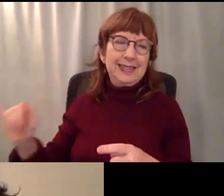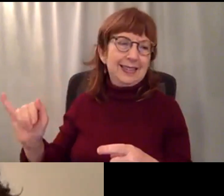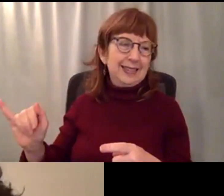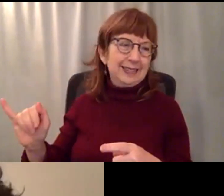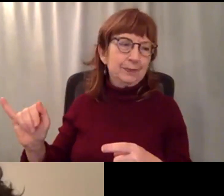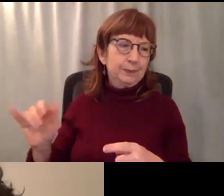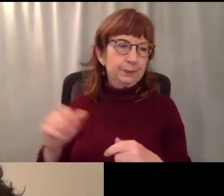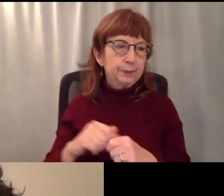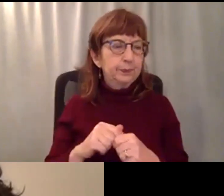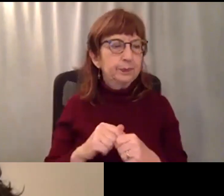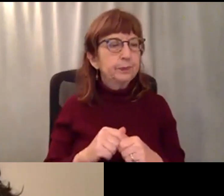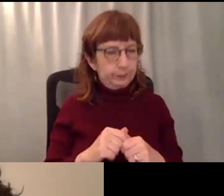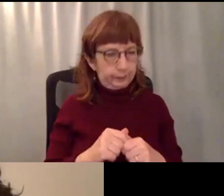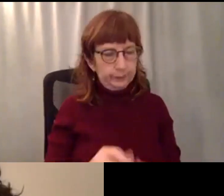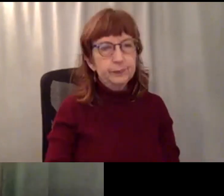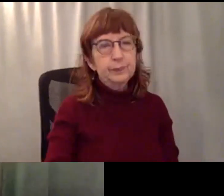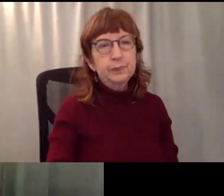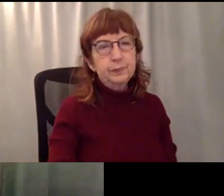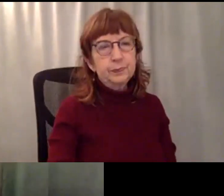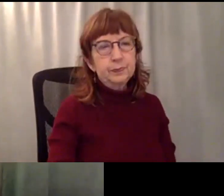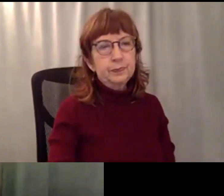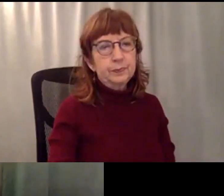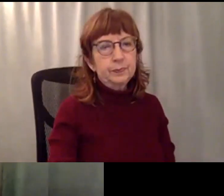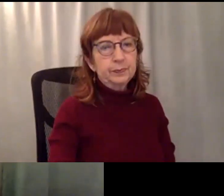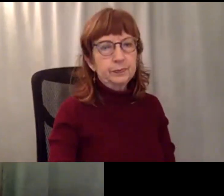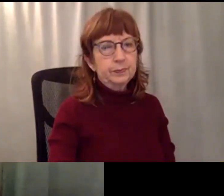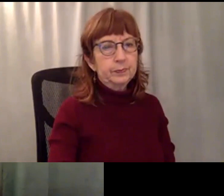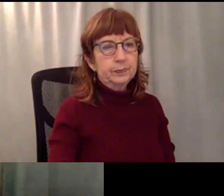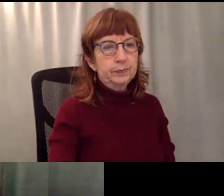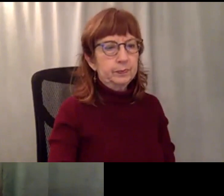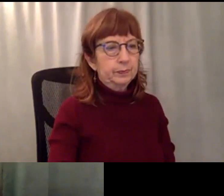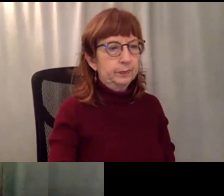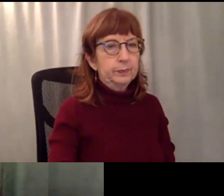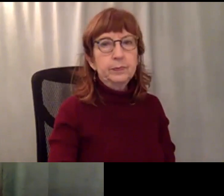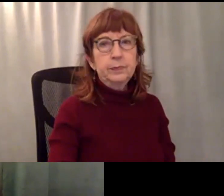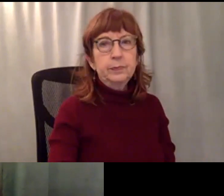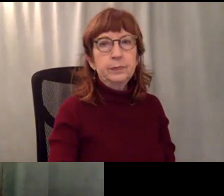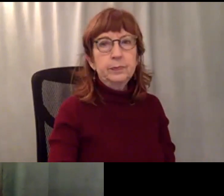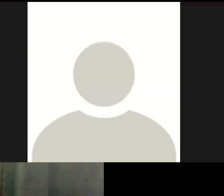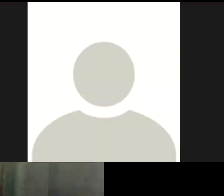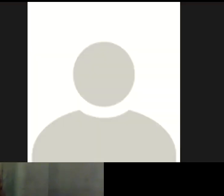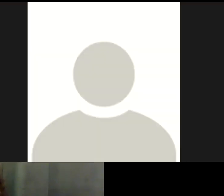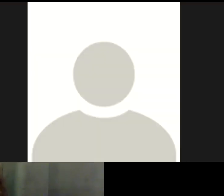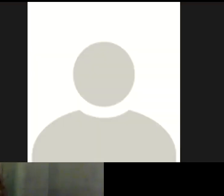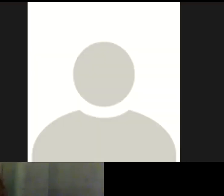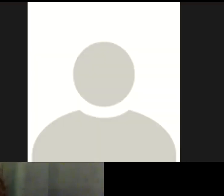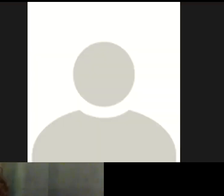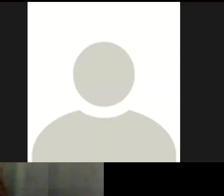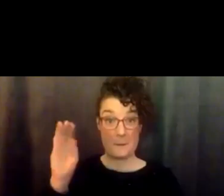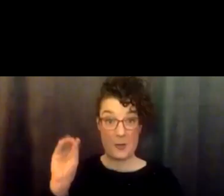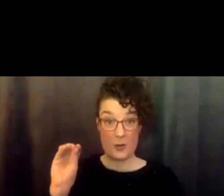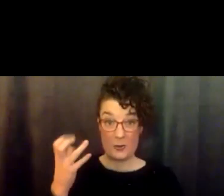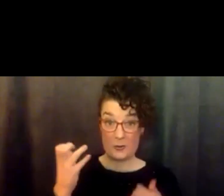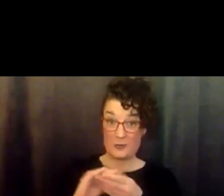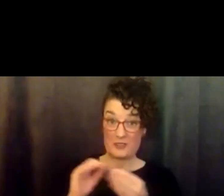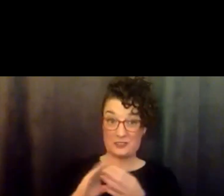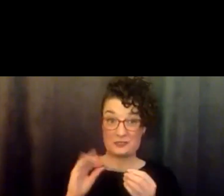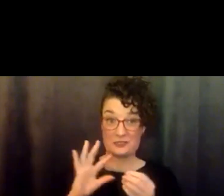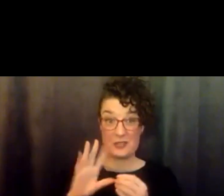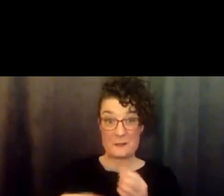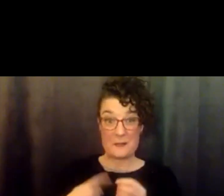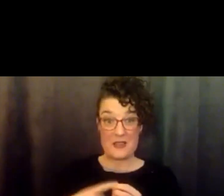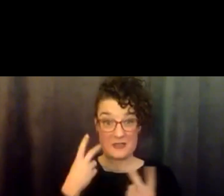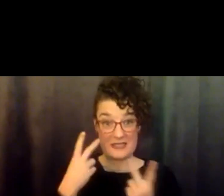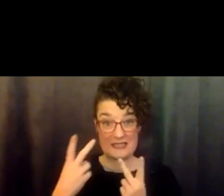Kazi. Whew. Okay, Mo, would you like to come and talk to us about